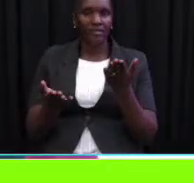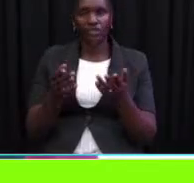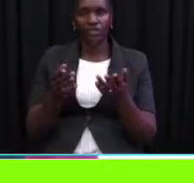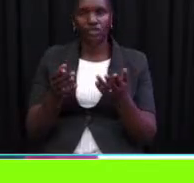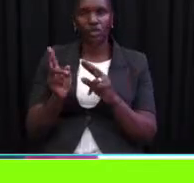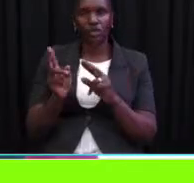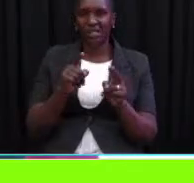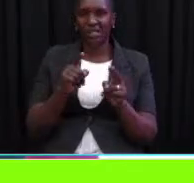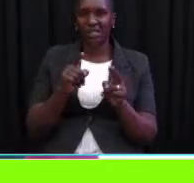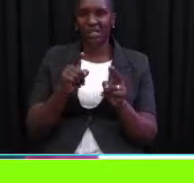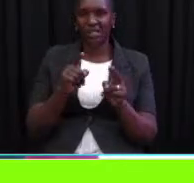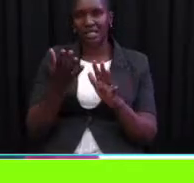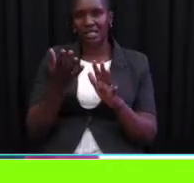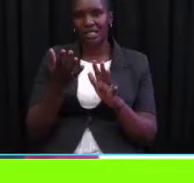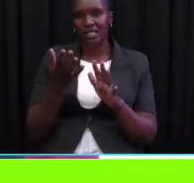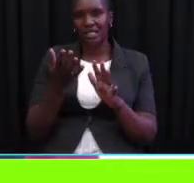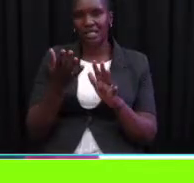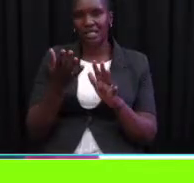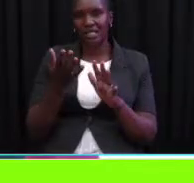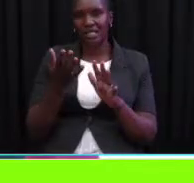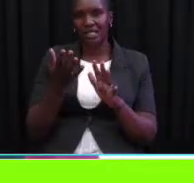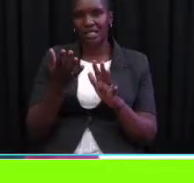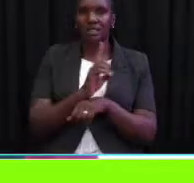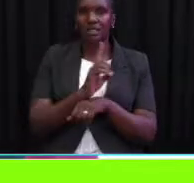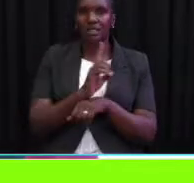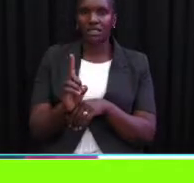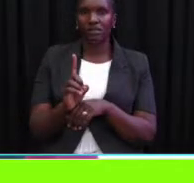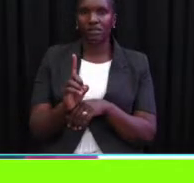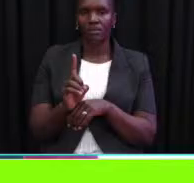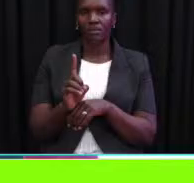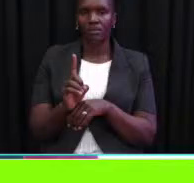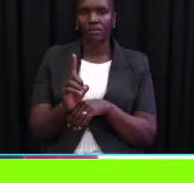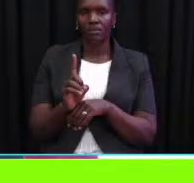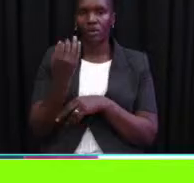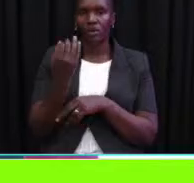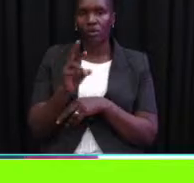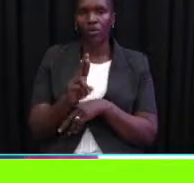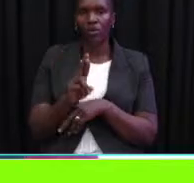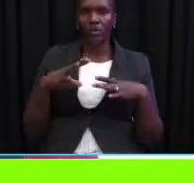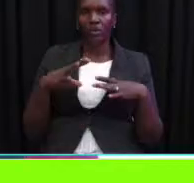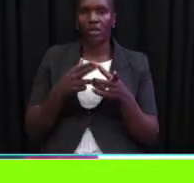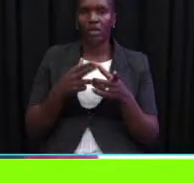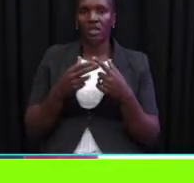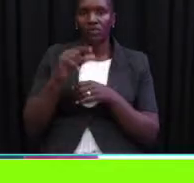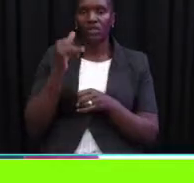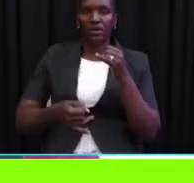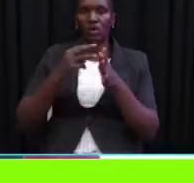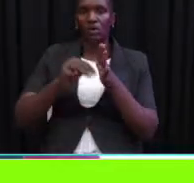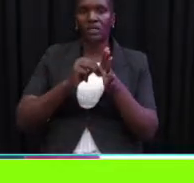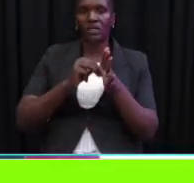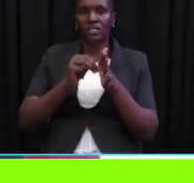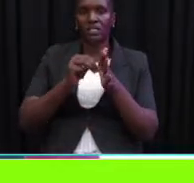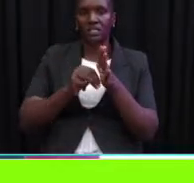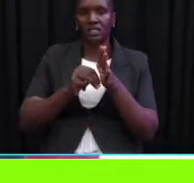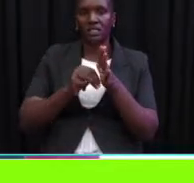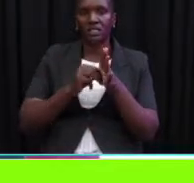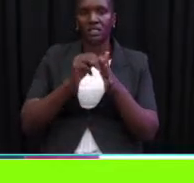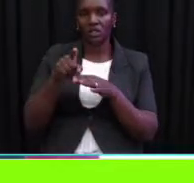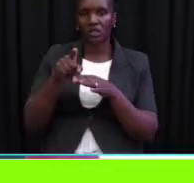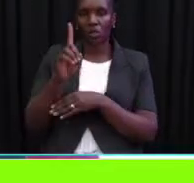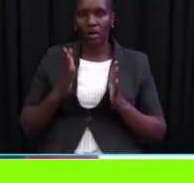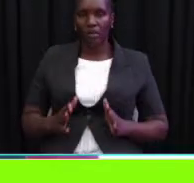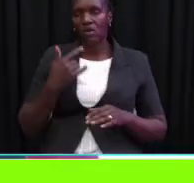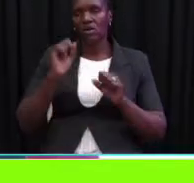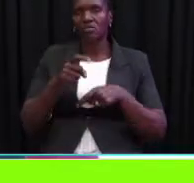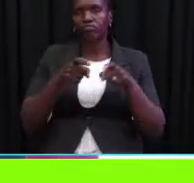around 90 minutes, and that's with a gang of 3 or 4 people. And with the Green Swift machine, which you've just